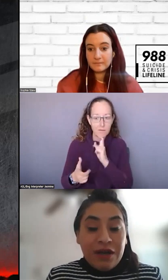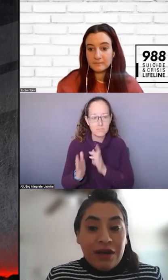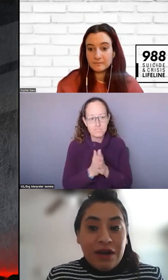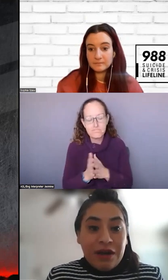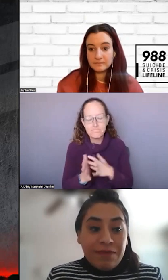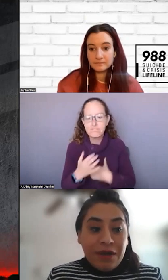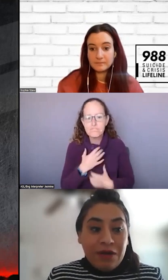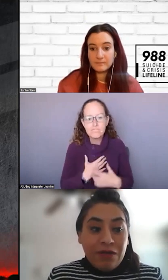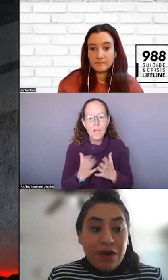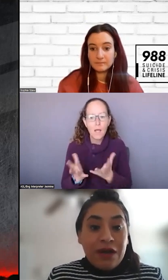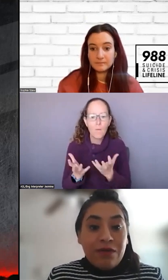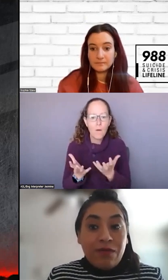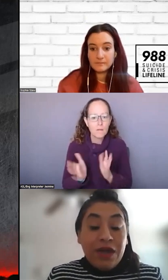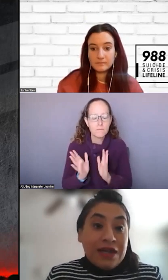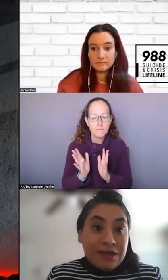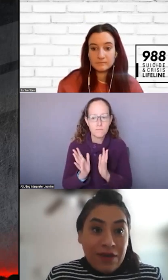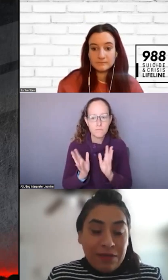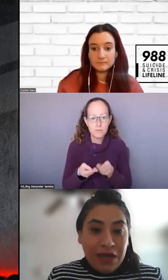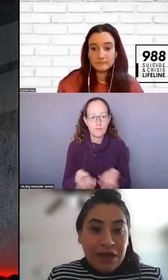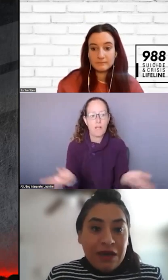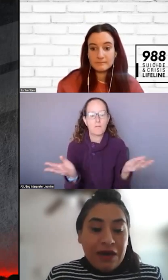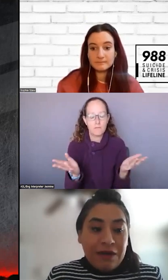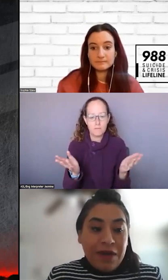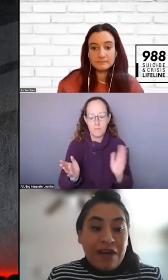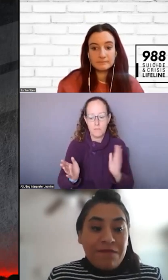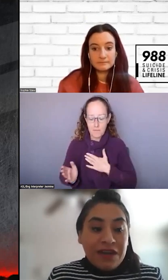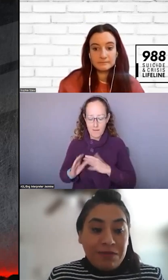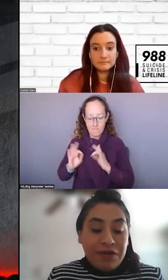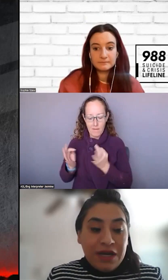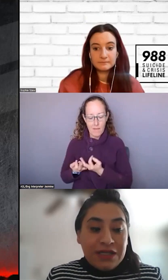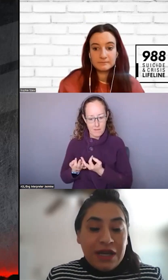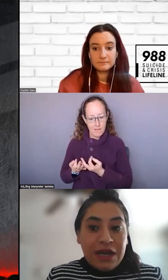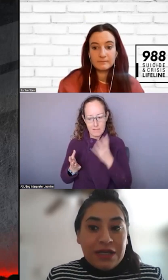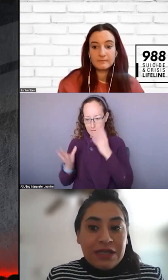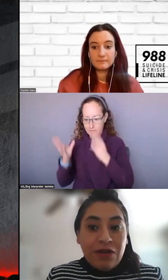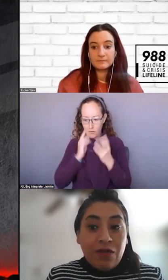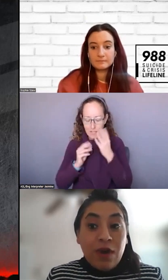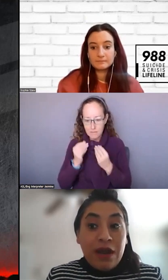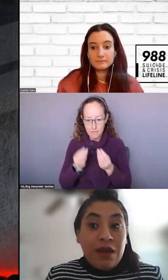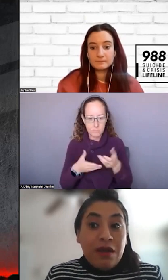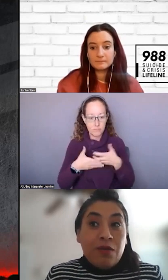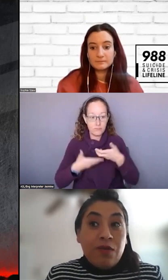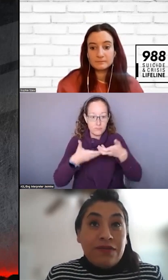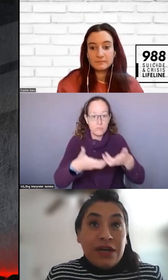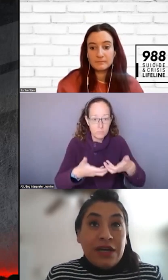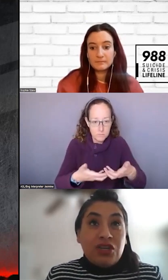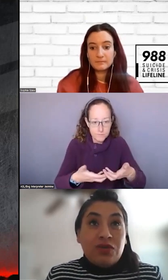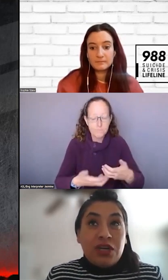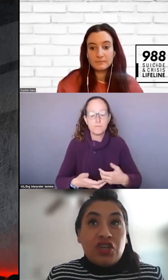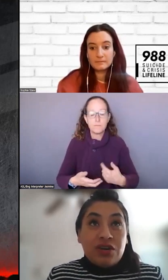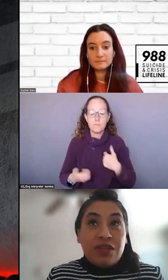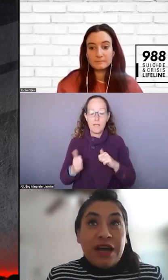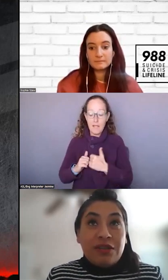sharing, what we as a family have experienced, and what we've done